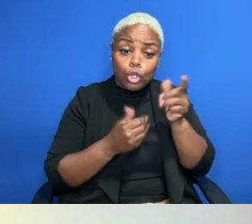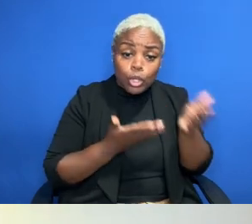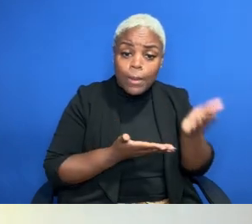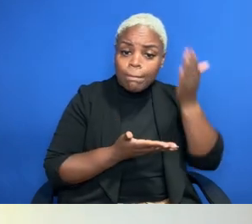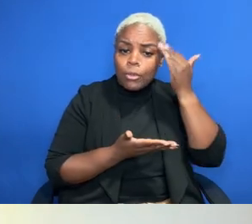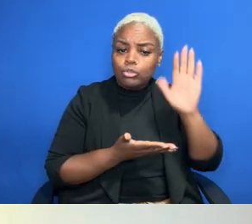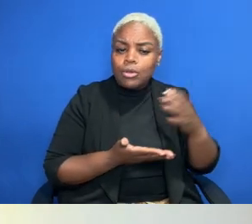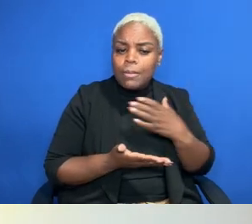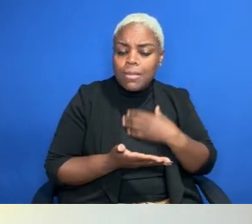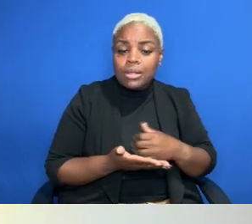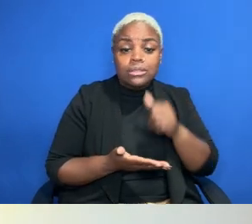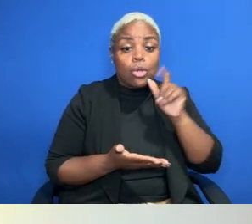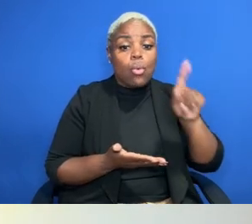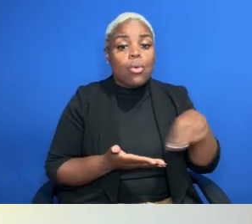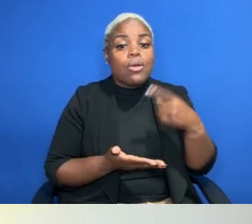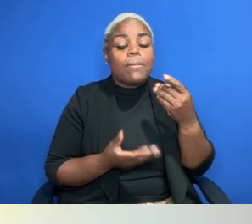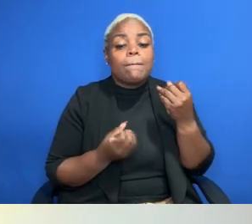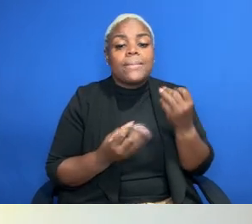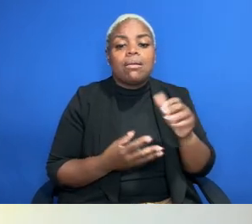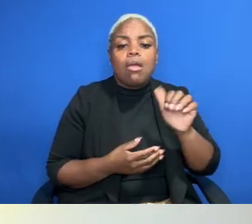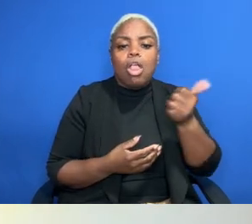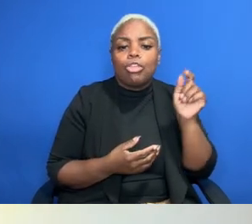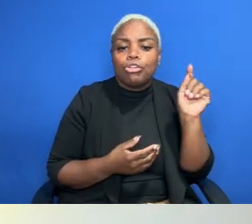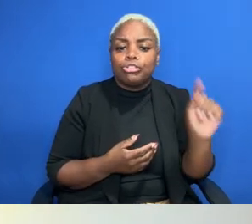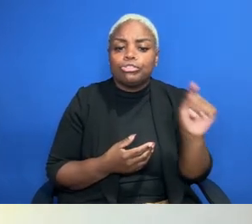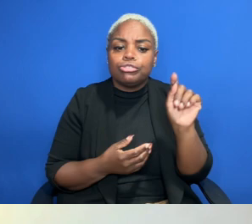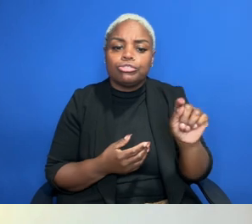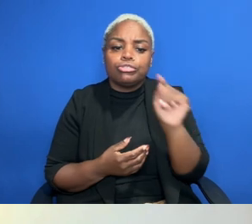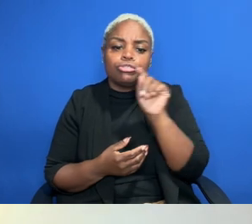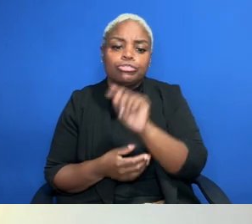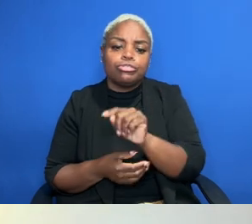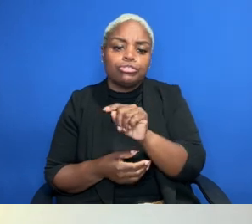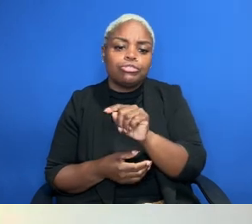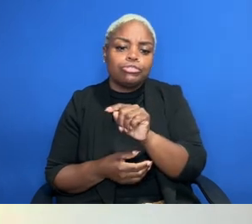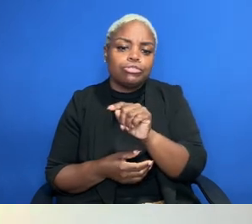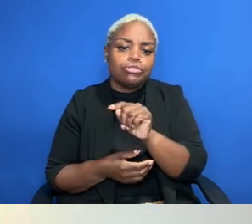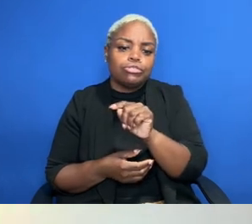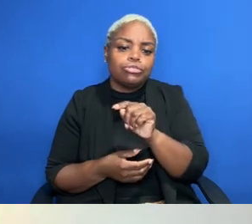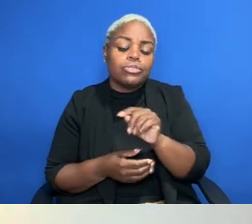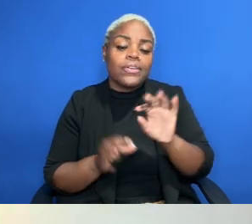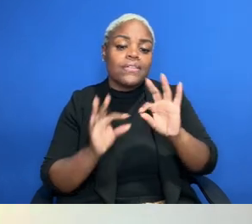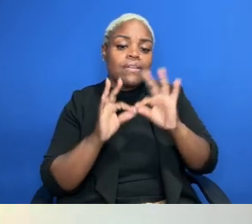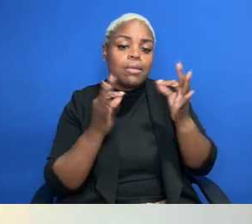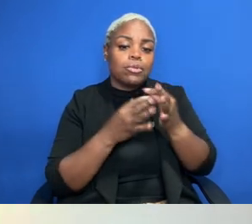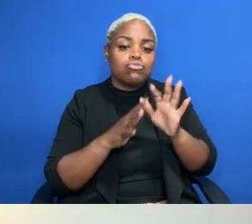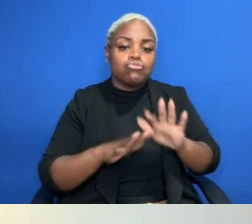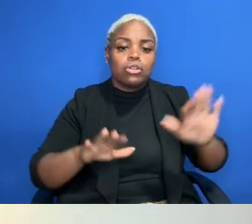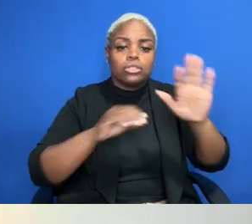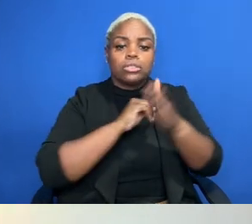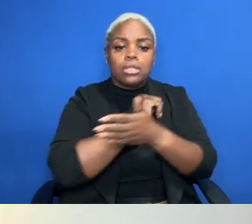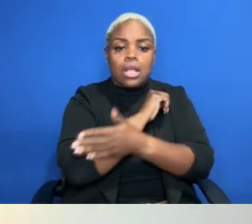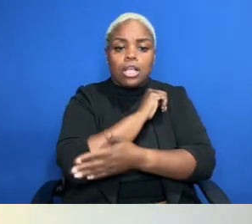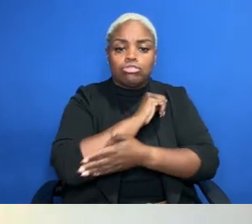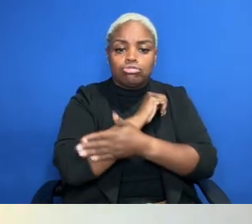work with her because of her passion to not only want to make a difference for Cole, but to make a difference for so many other